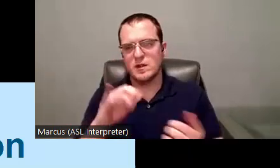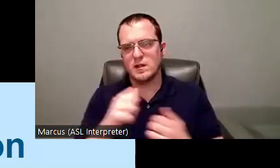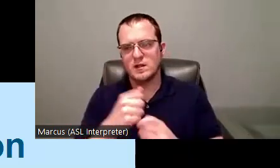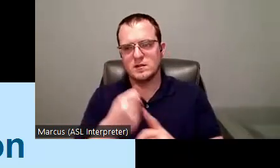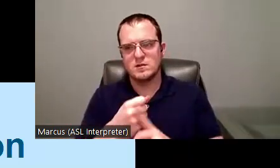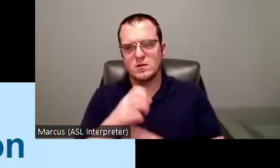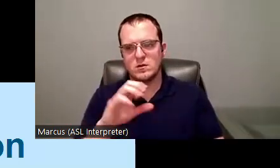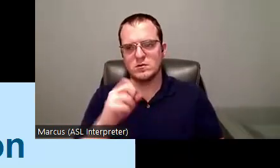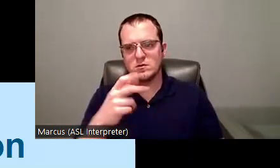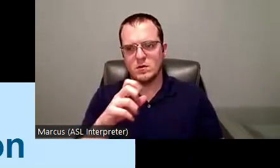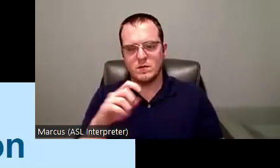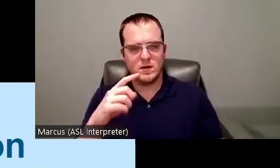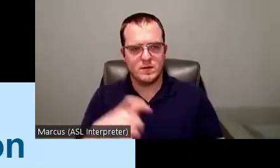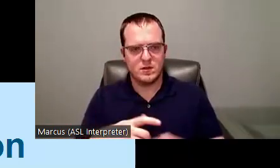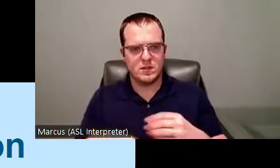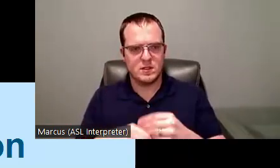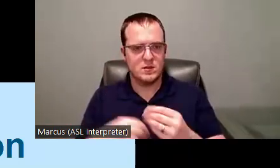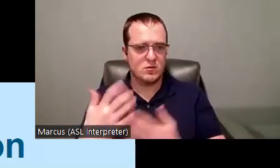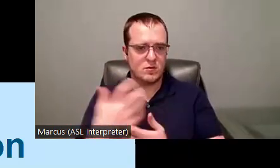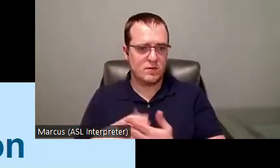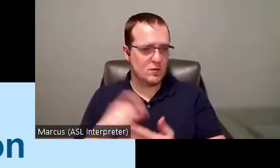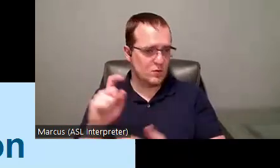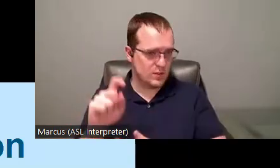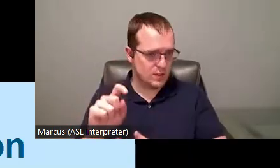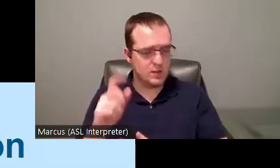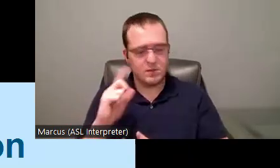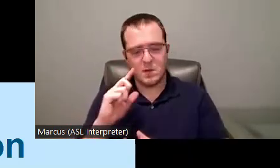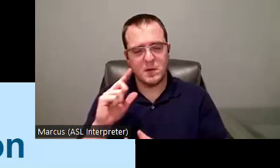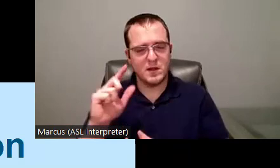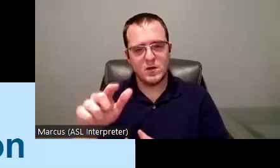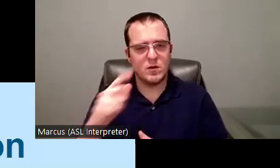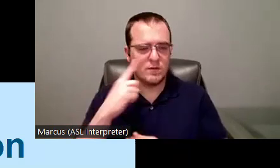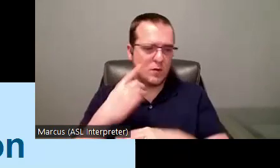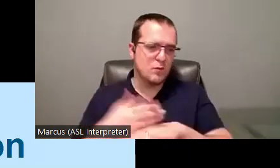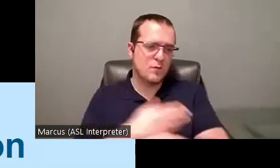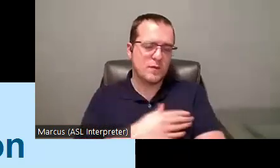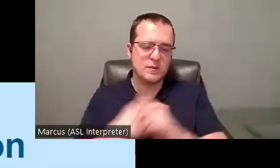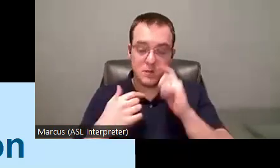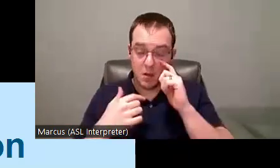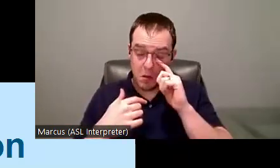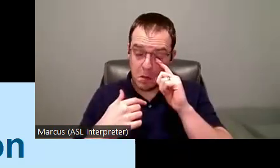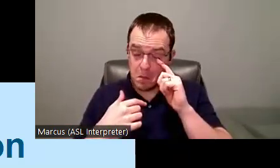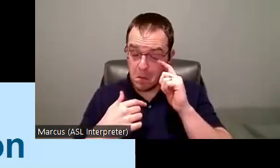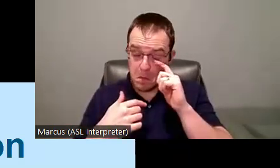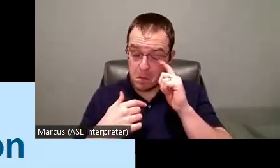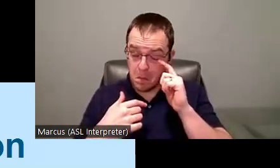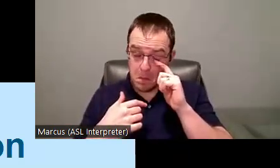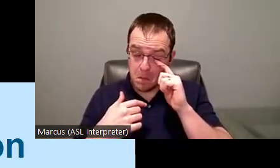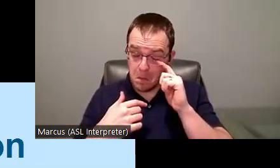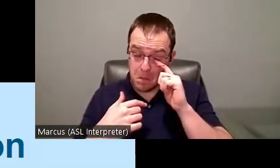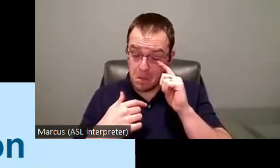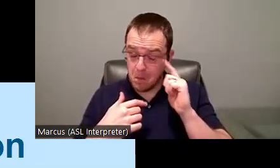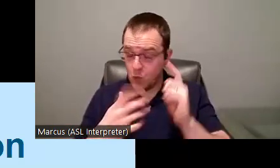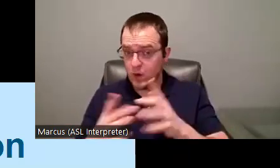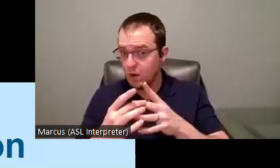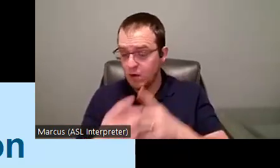then if there was additional fundraising that they needed to do down the line for improvements, we would point them to that